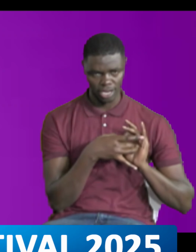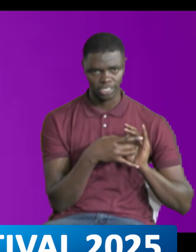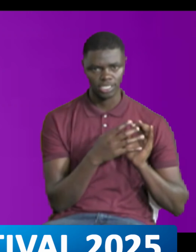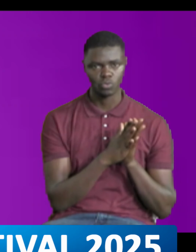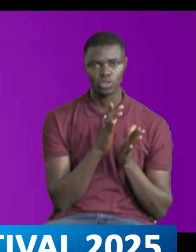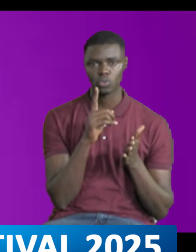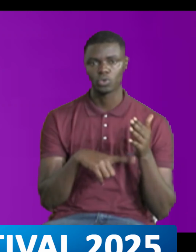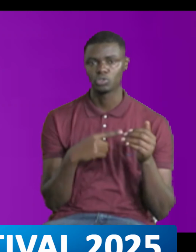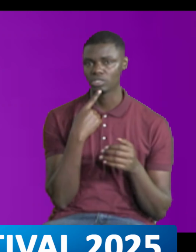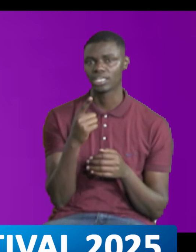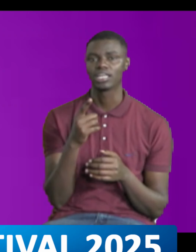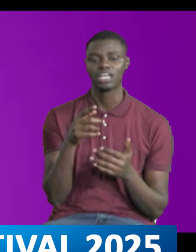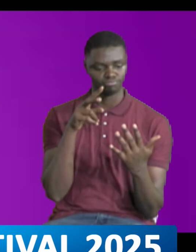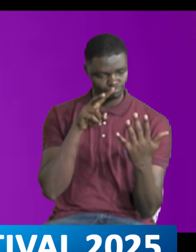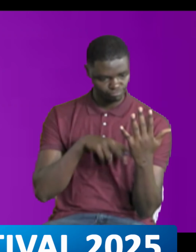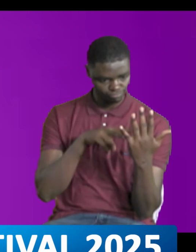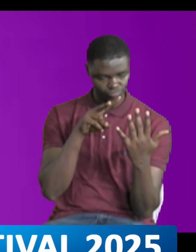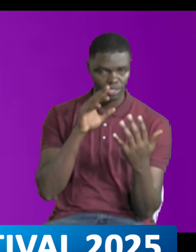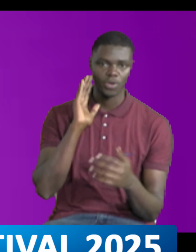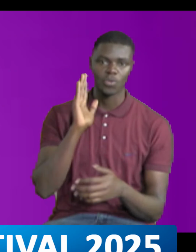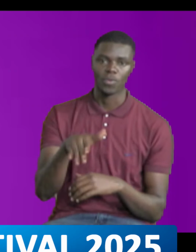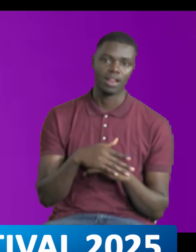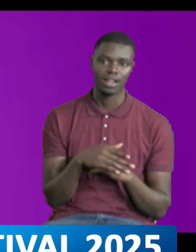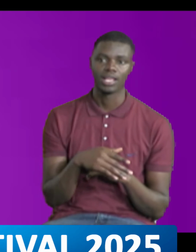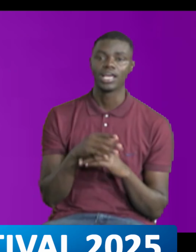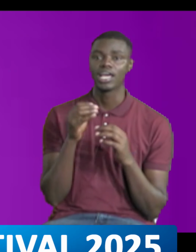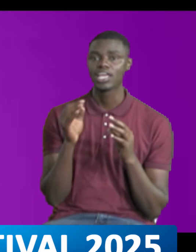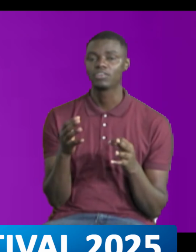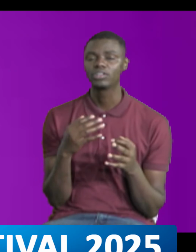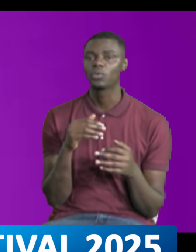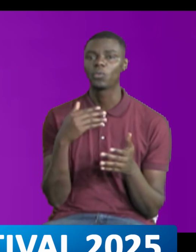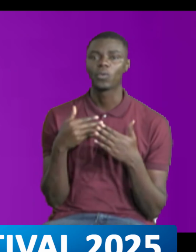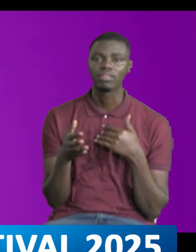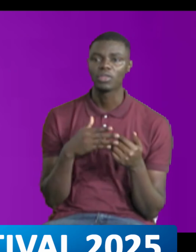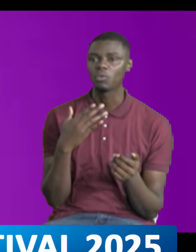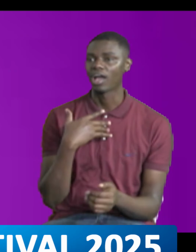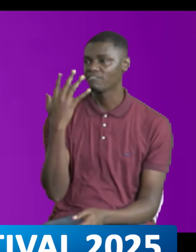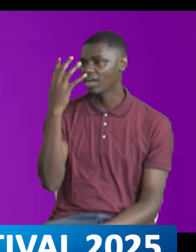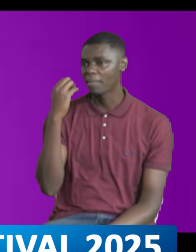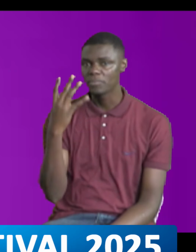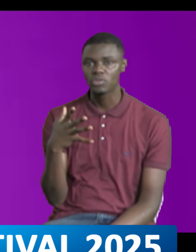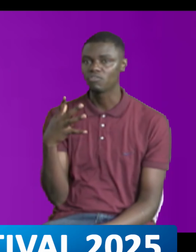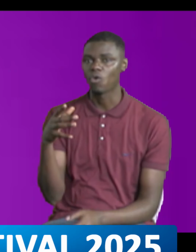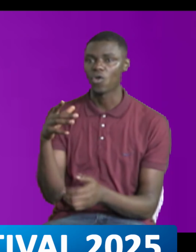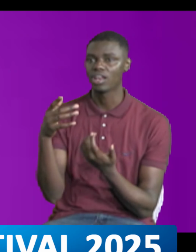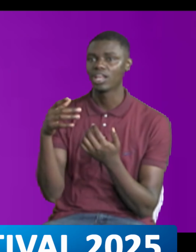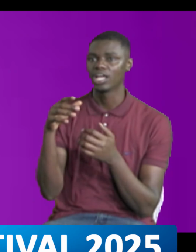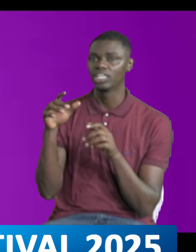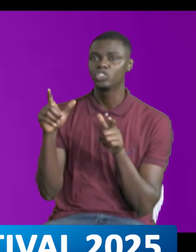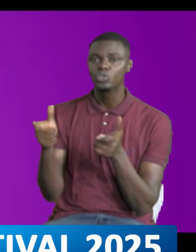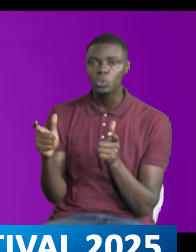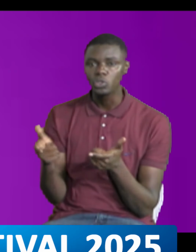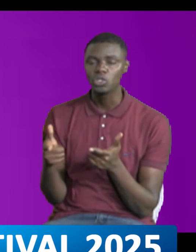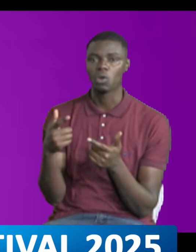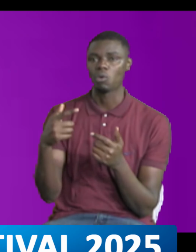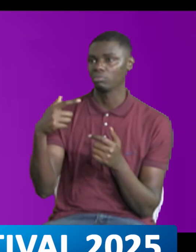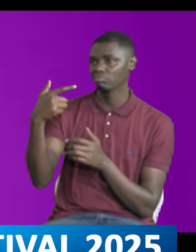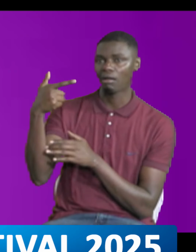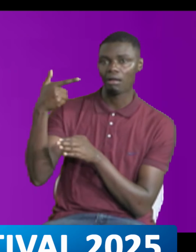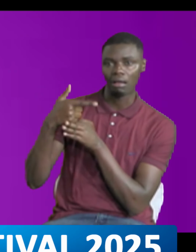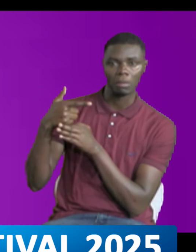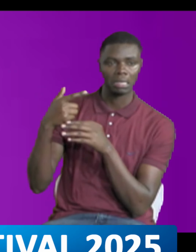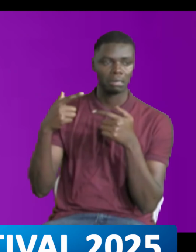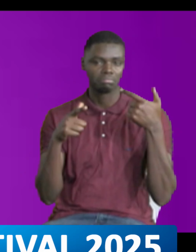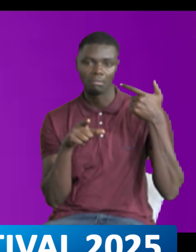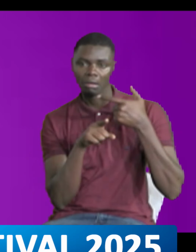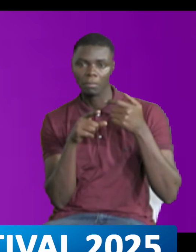saying, Yes. I will consume the content. Not Yeah. necessarily do you have a fancy studio, do you have fancy mics, No. how many camera angles do you have